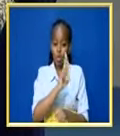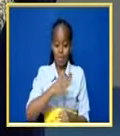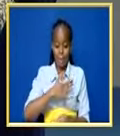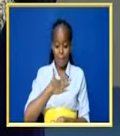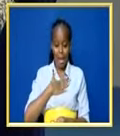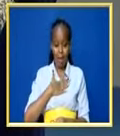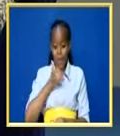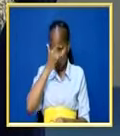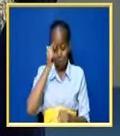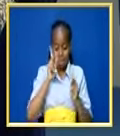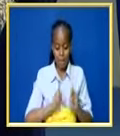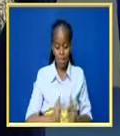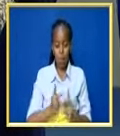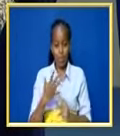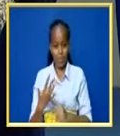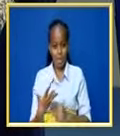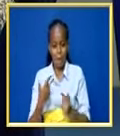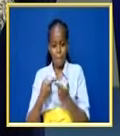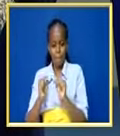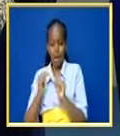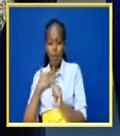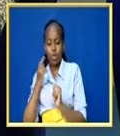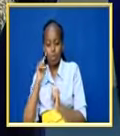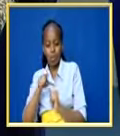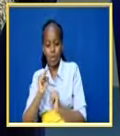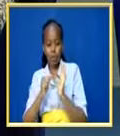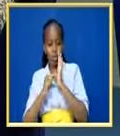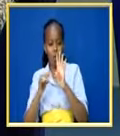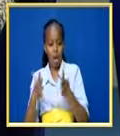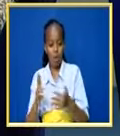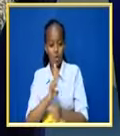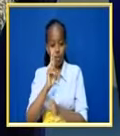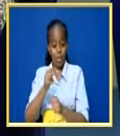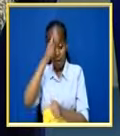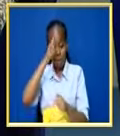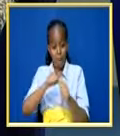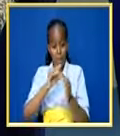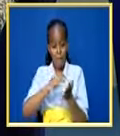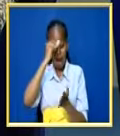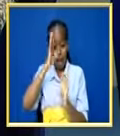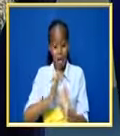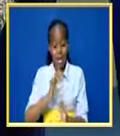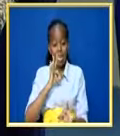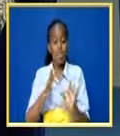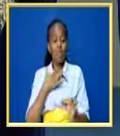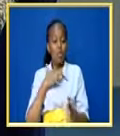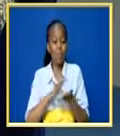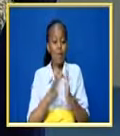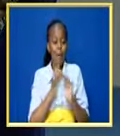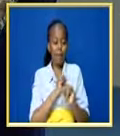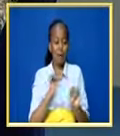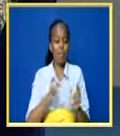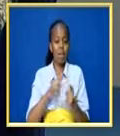it. Oh. So I want to see how you're going to use yours. Remember, Lana, for you to be good groomed, you need some of these items. And Chico